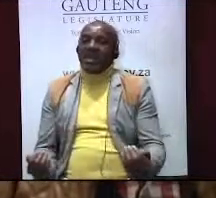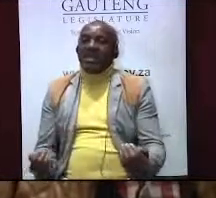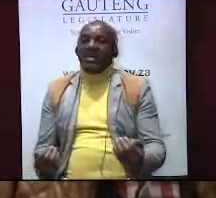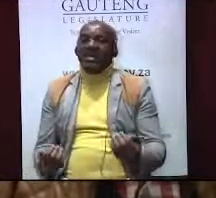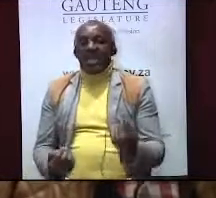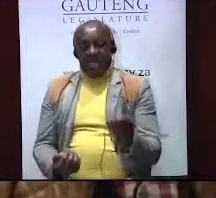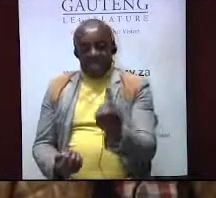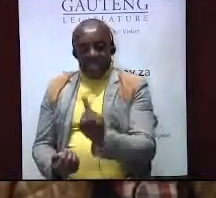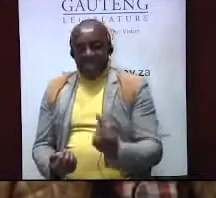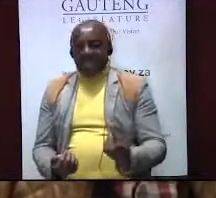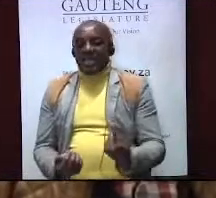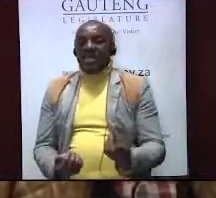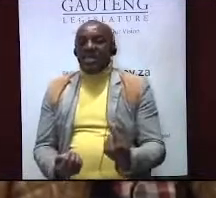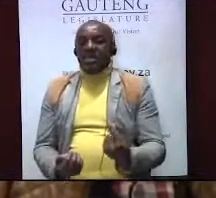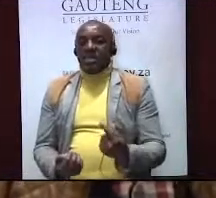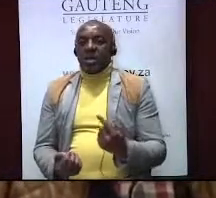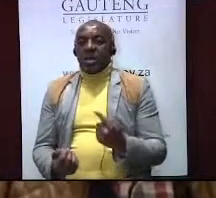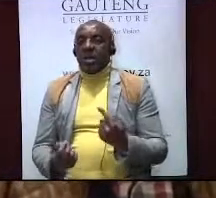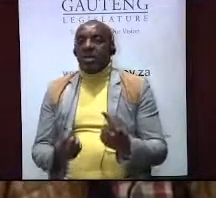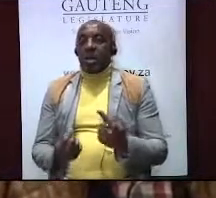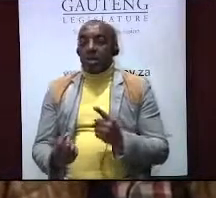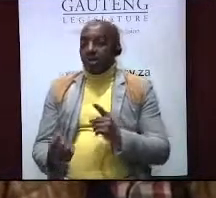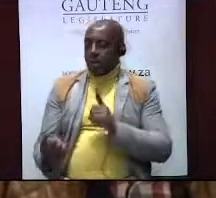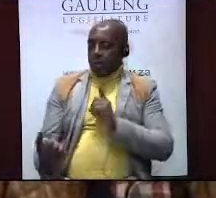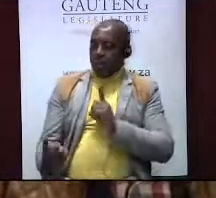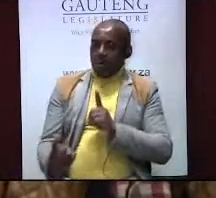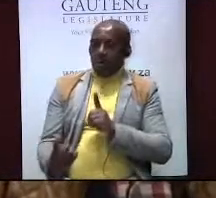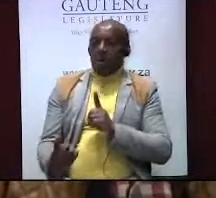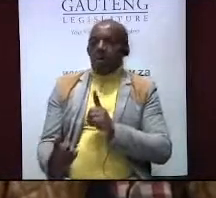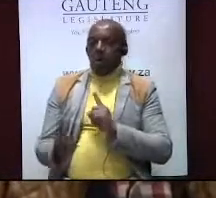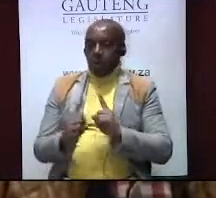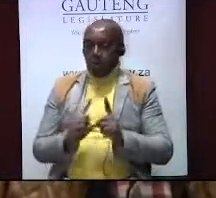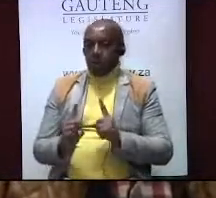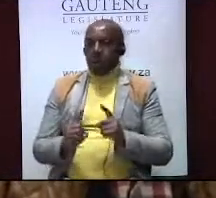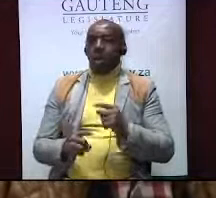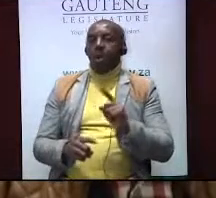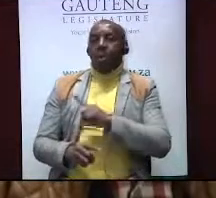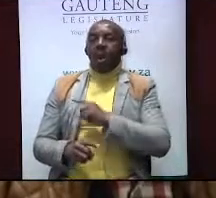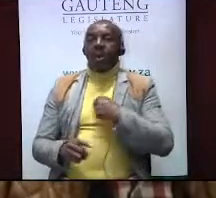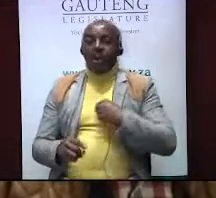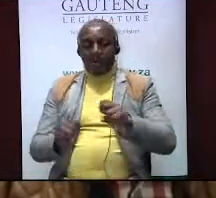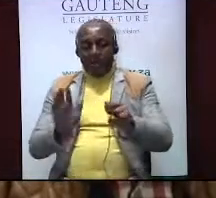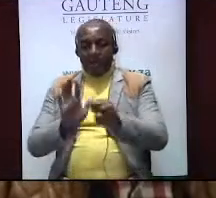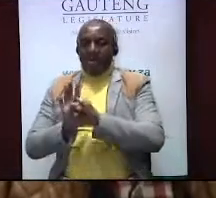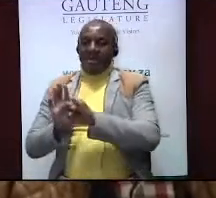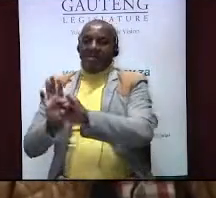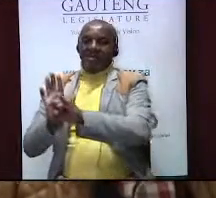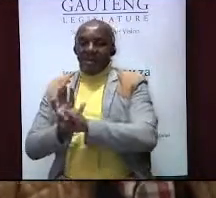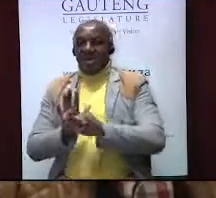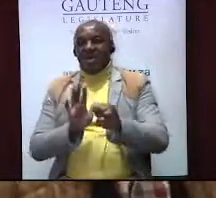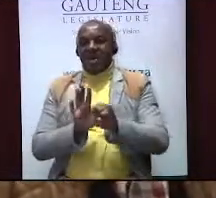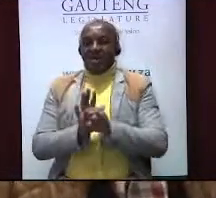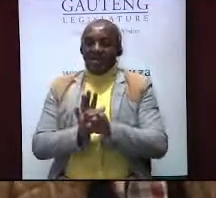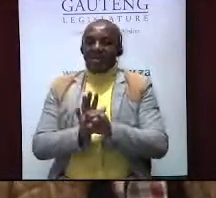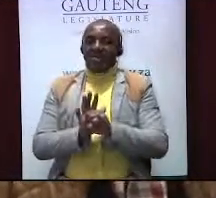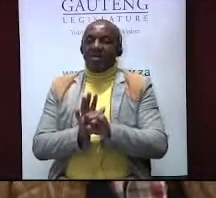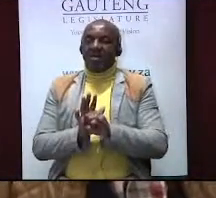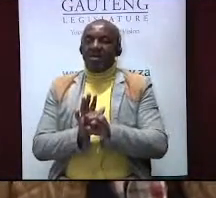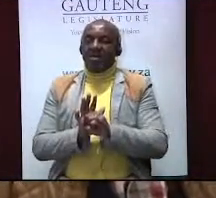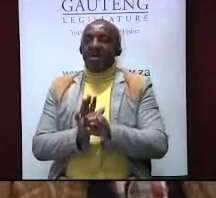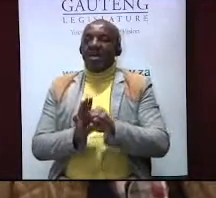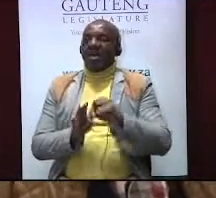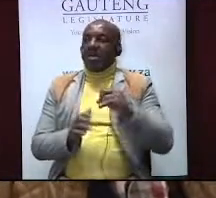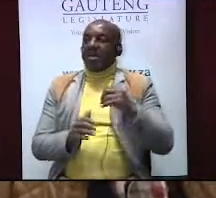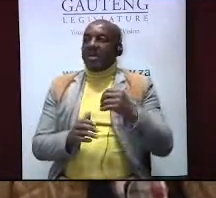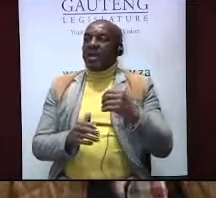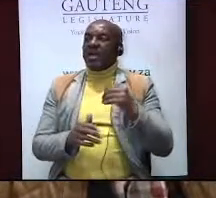particular problem more a particular child. So go moko bofelong batsadi ke ne kere ke le fefela background ha ke tswalla